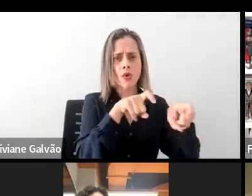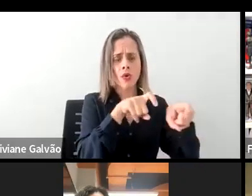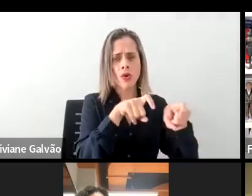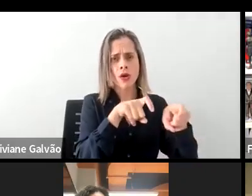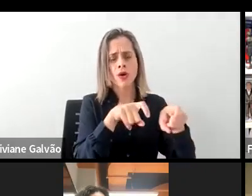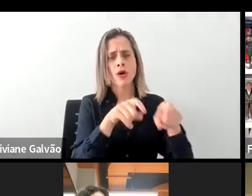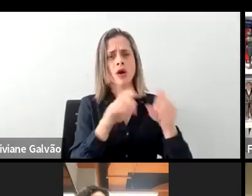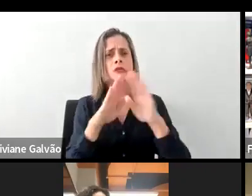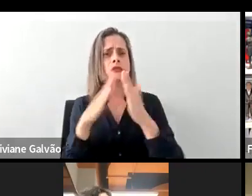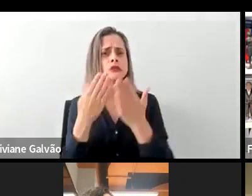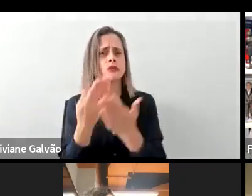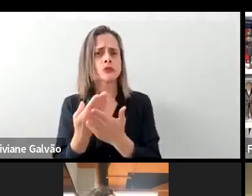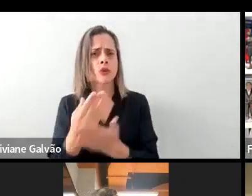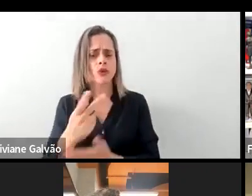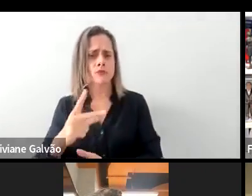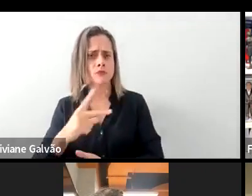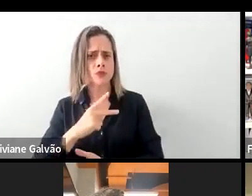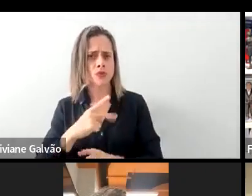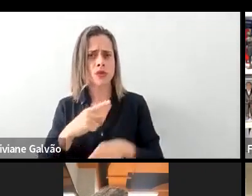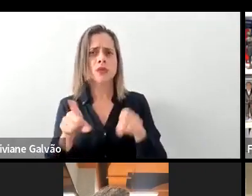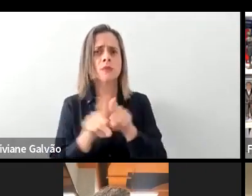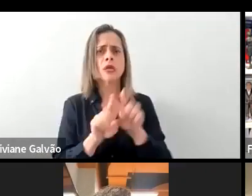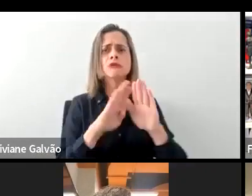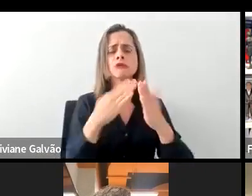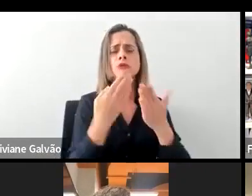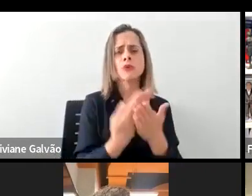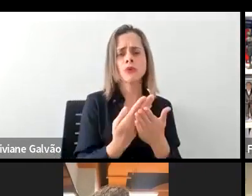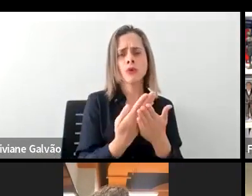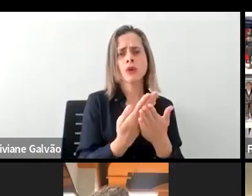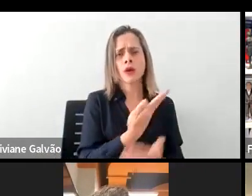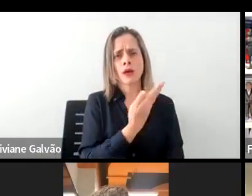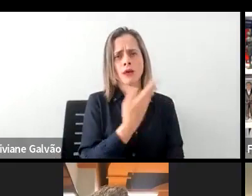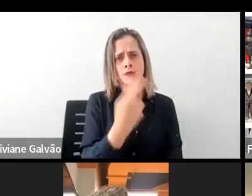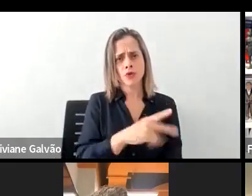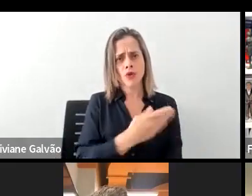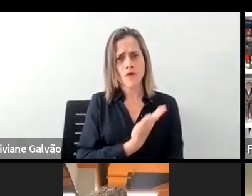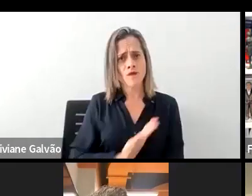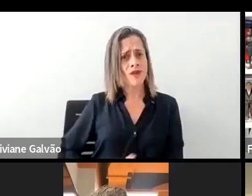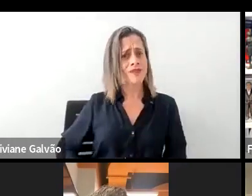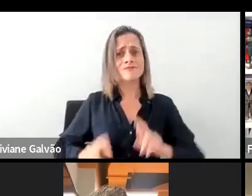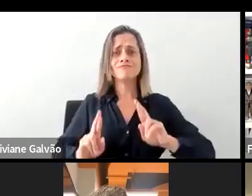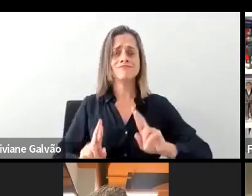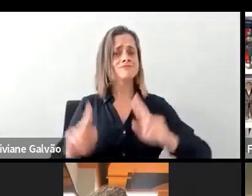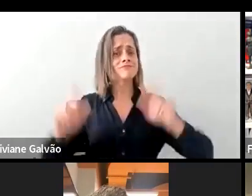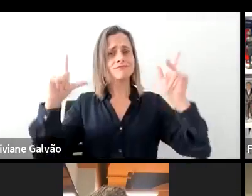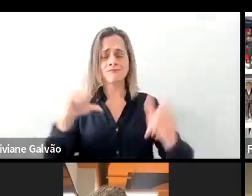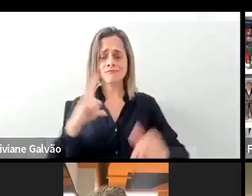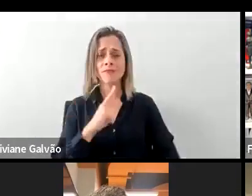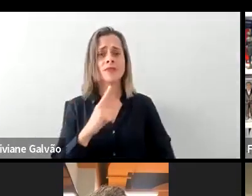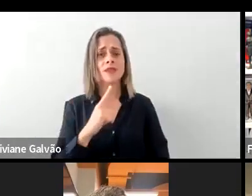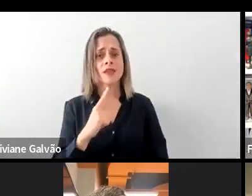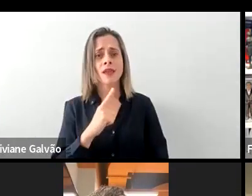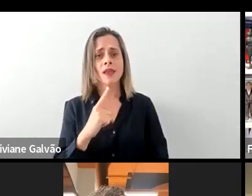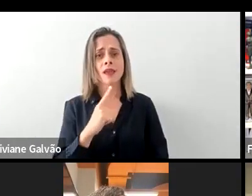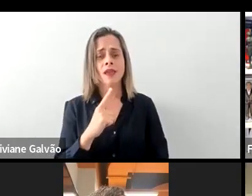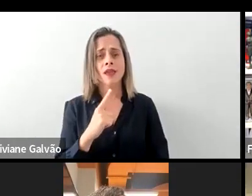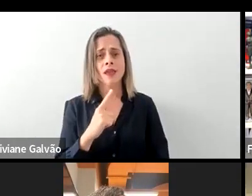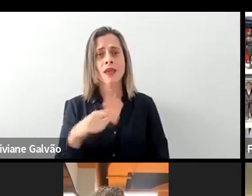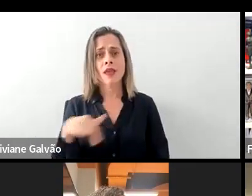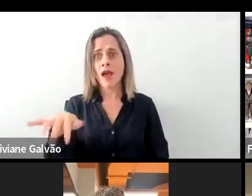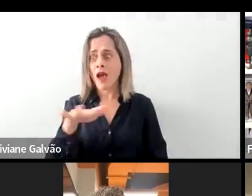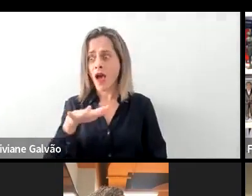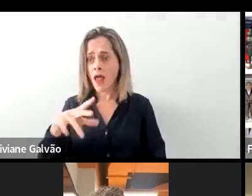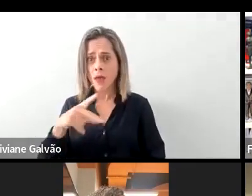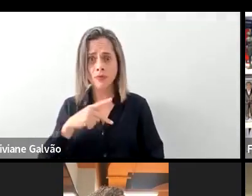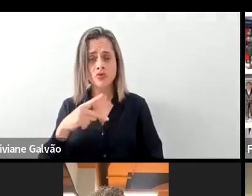the difference. In the private sector, it should work well because they have all that structure. And what about